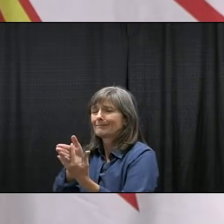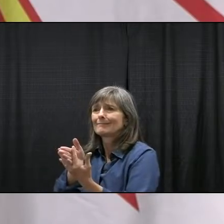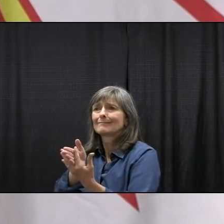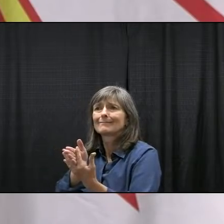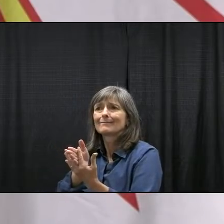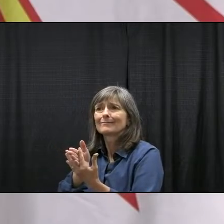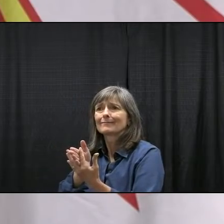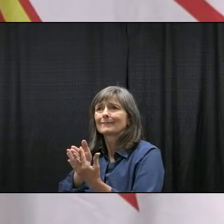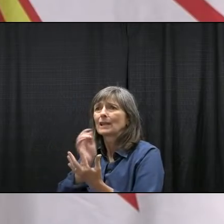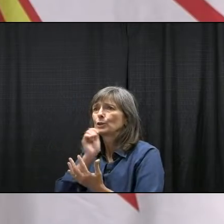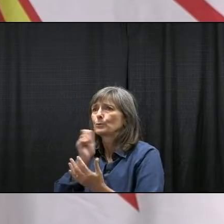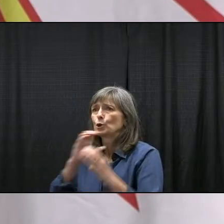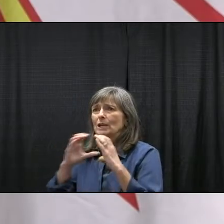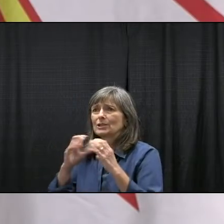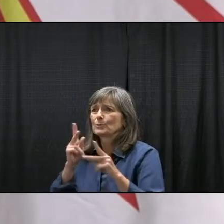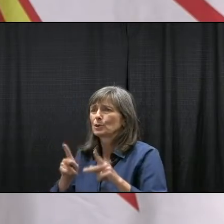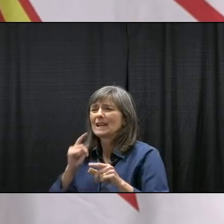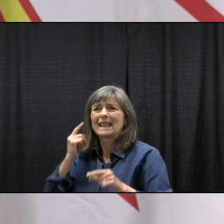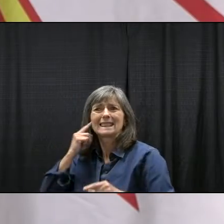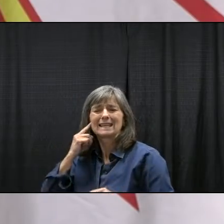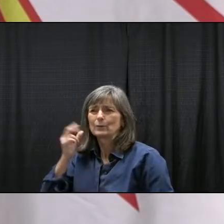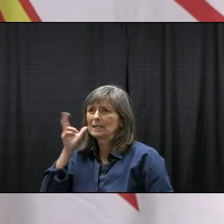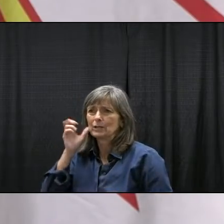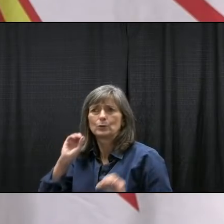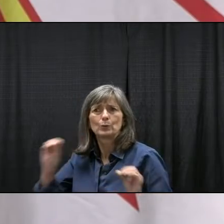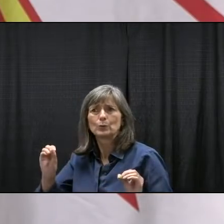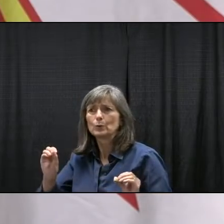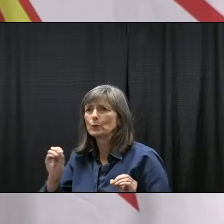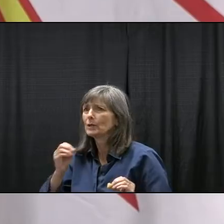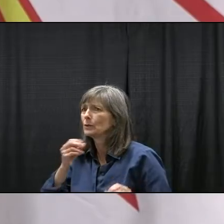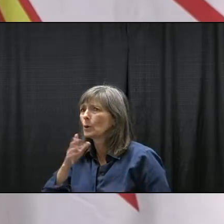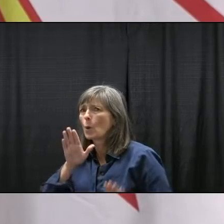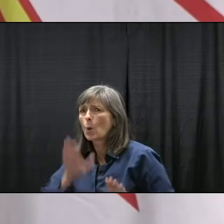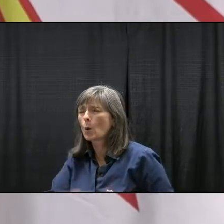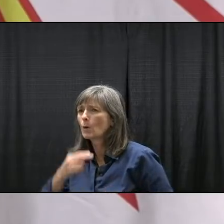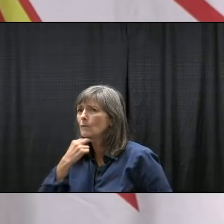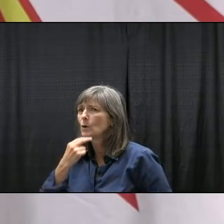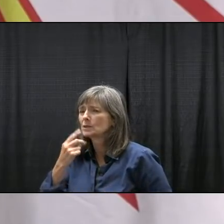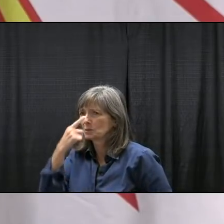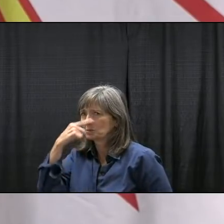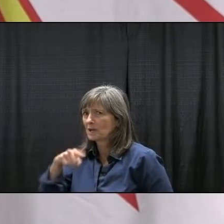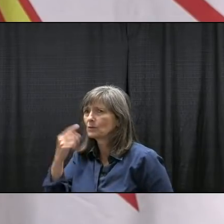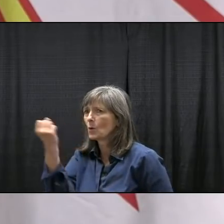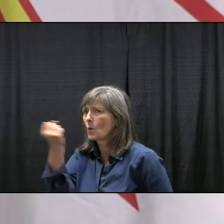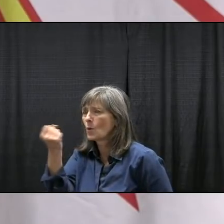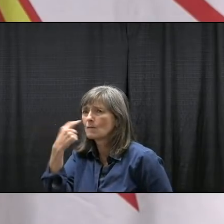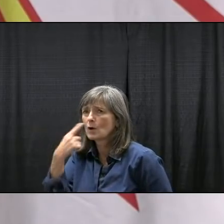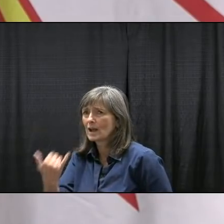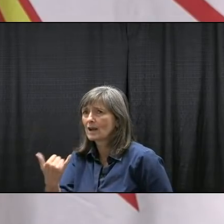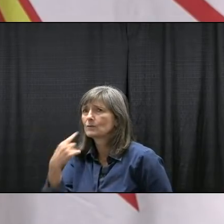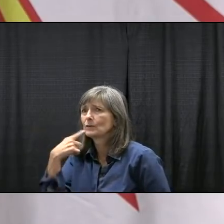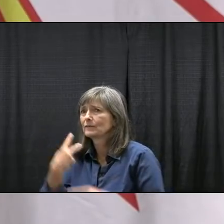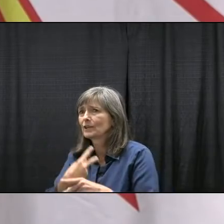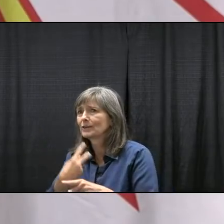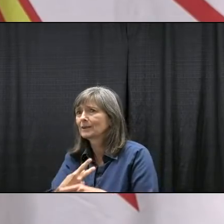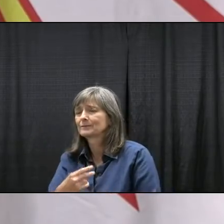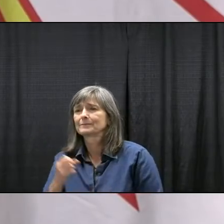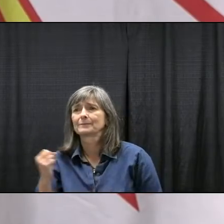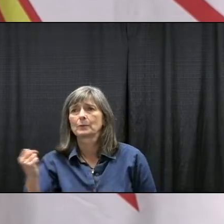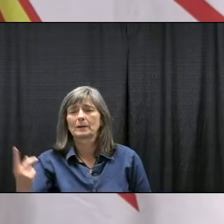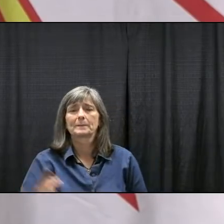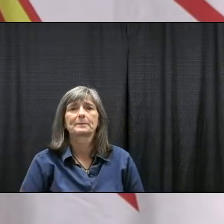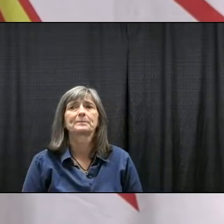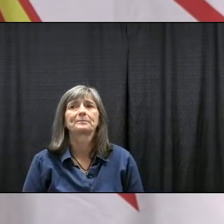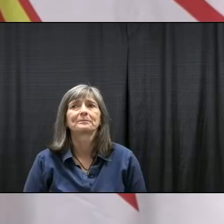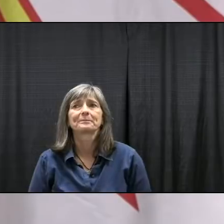quick second? I think we're having some mic troubles with your mic. Just give us 1 second. We'll see if we can figure it out. Okay, I thought it was me.